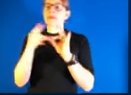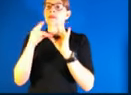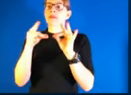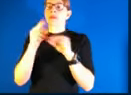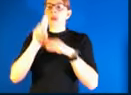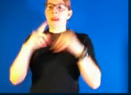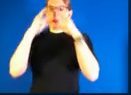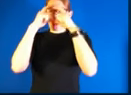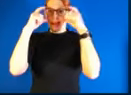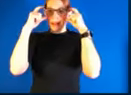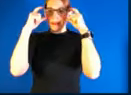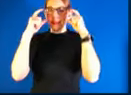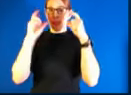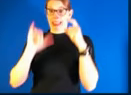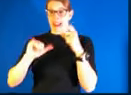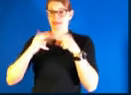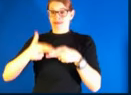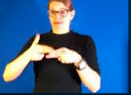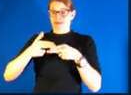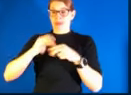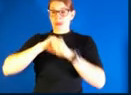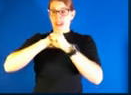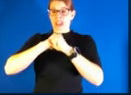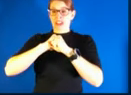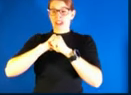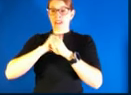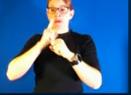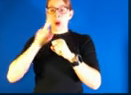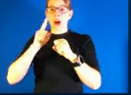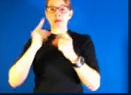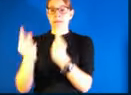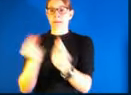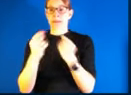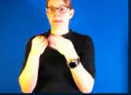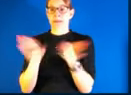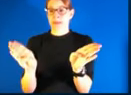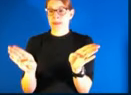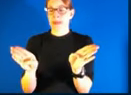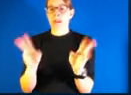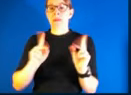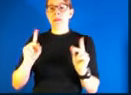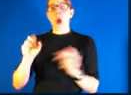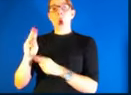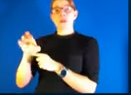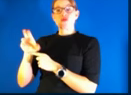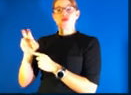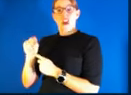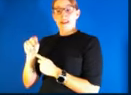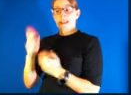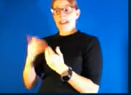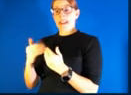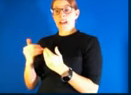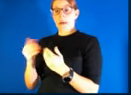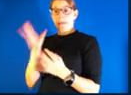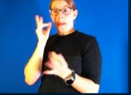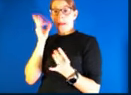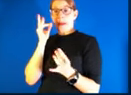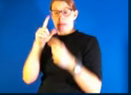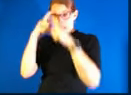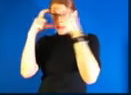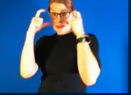glasses as protection in public? Just due to Omicron, a lot of people think because it's easier to get that maybe Yeah. with glasses add that